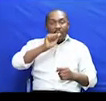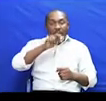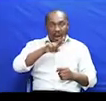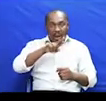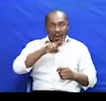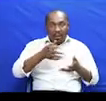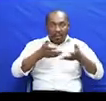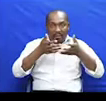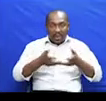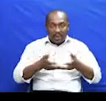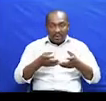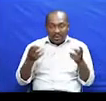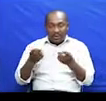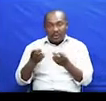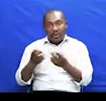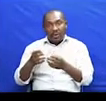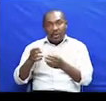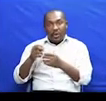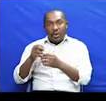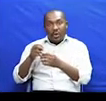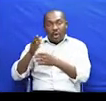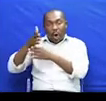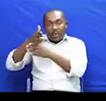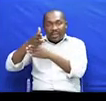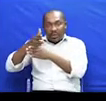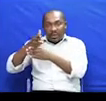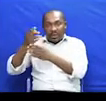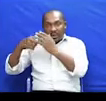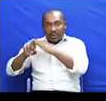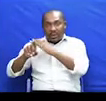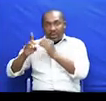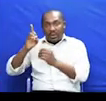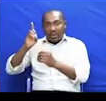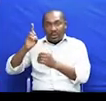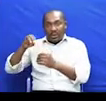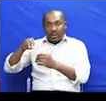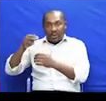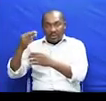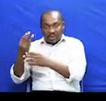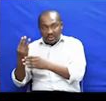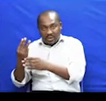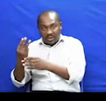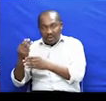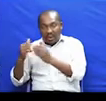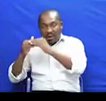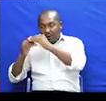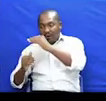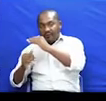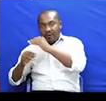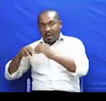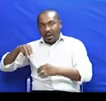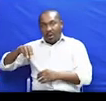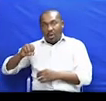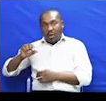will be equal to concentration in cubic grams per cubic decimeter over